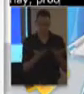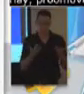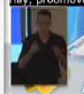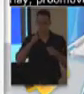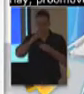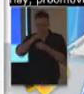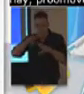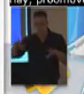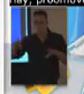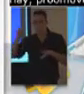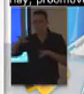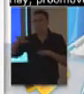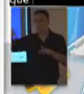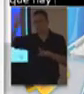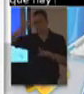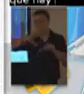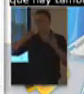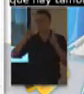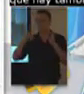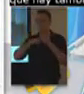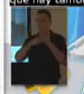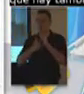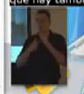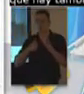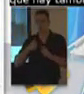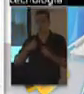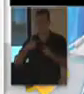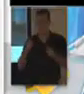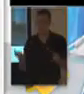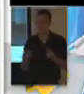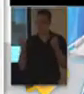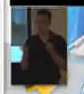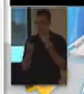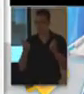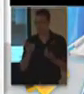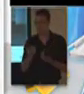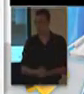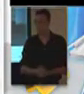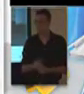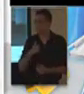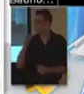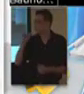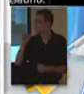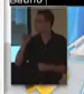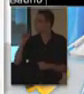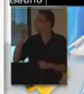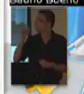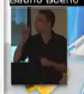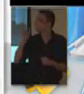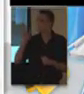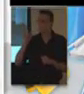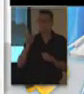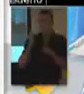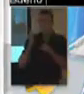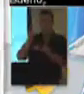shortcomings and disseminating things at a national level. Here we have part of